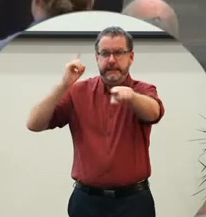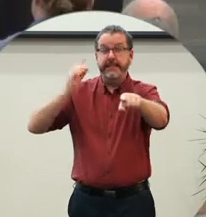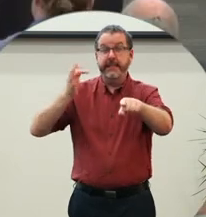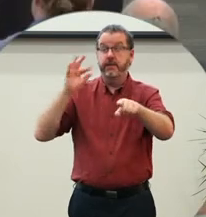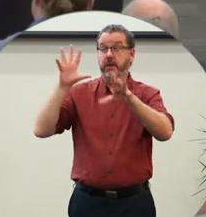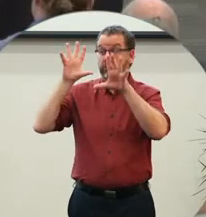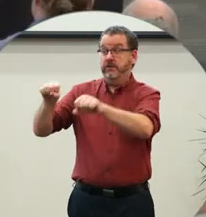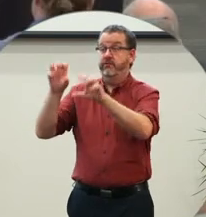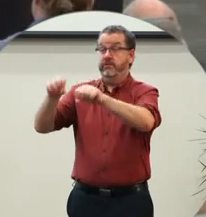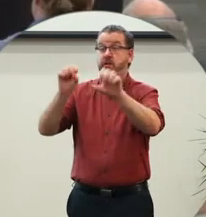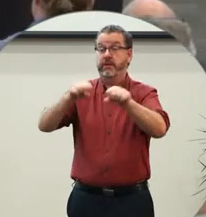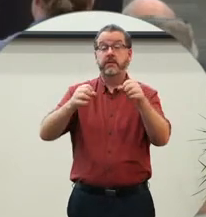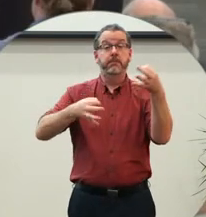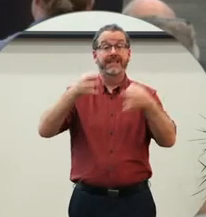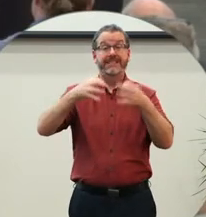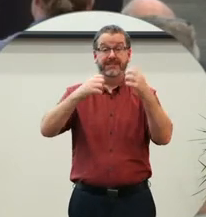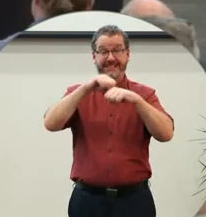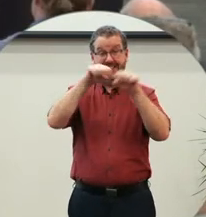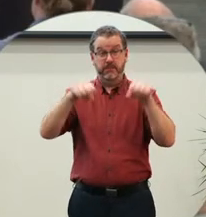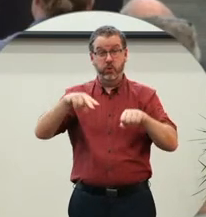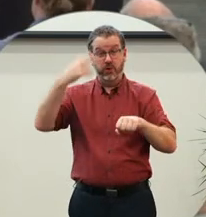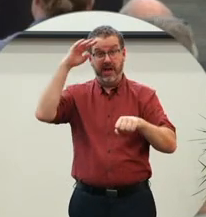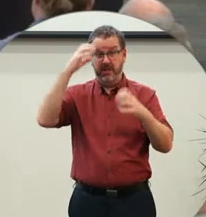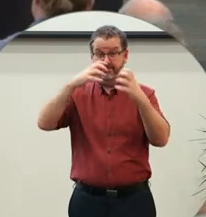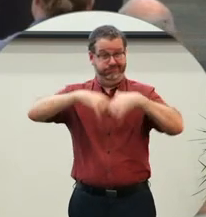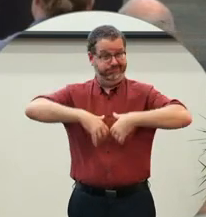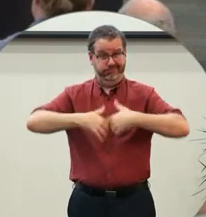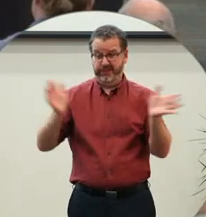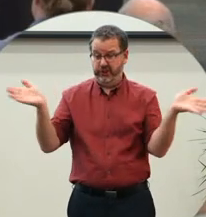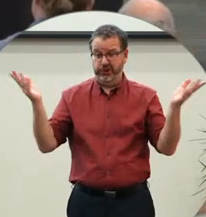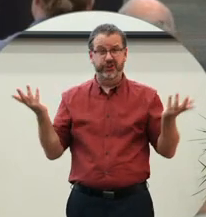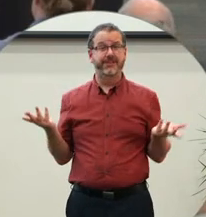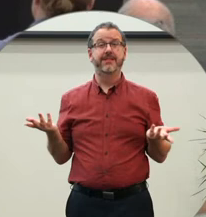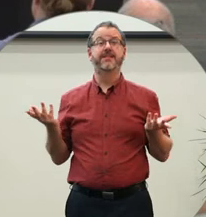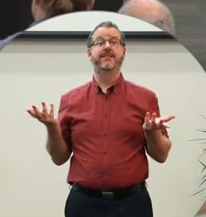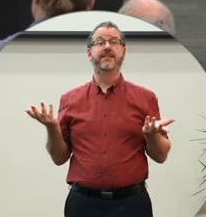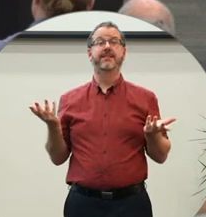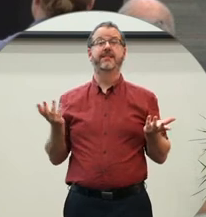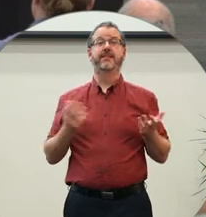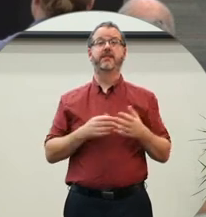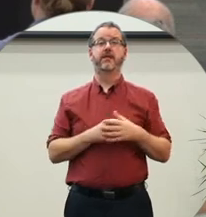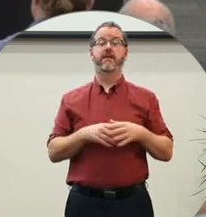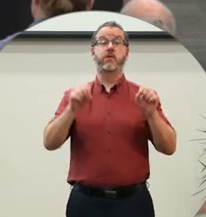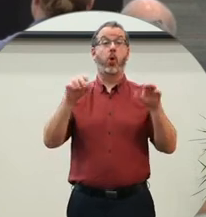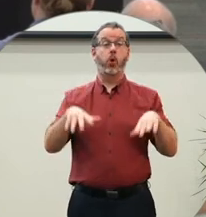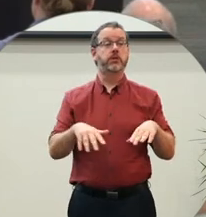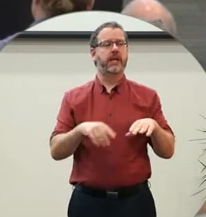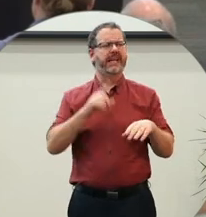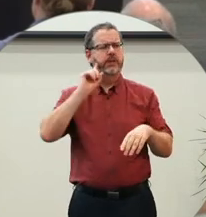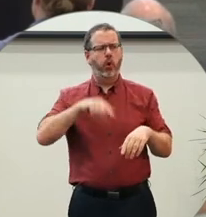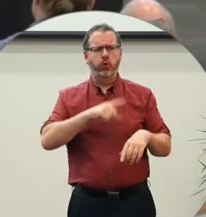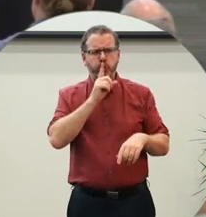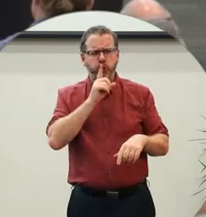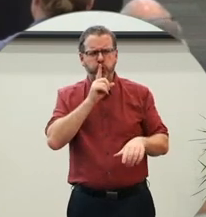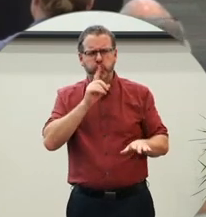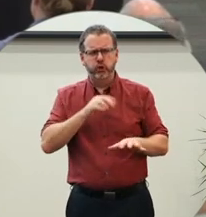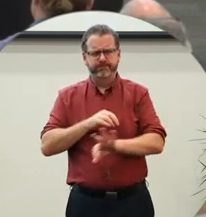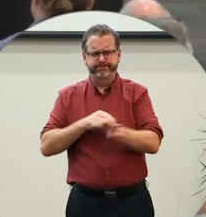Ireland is going to fall apart pretty quickly. And it's not that it absolutely should not be brushed under the carpet, no.